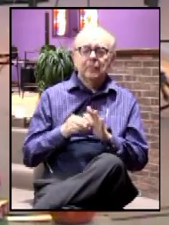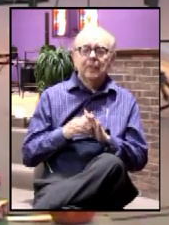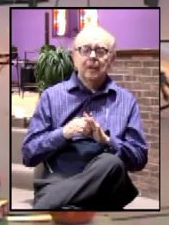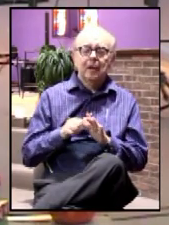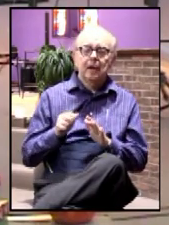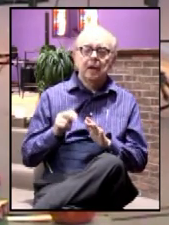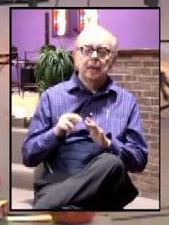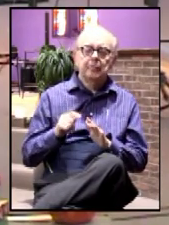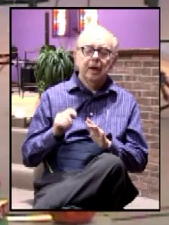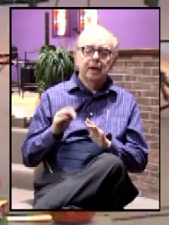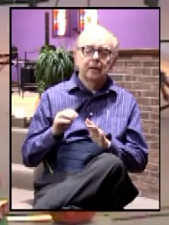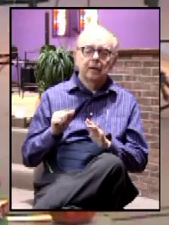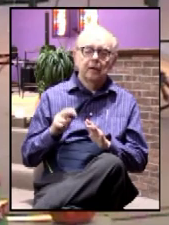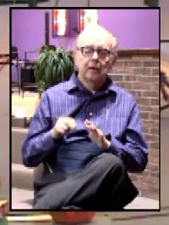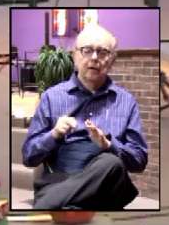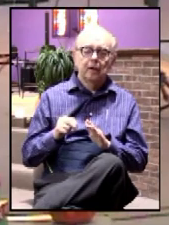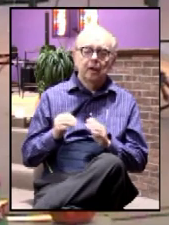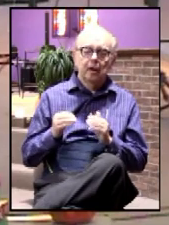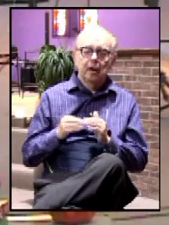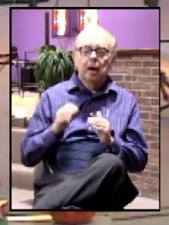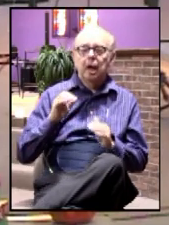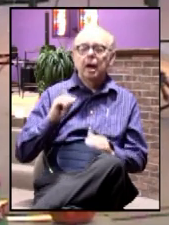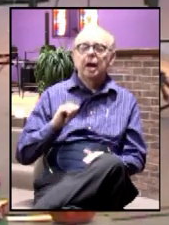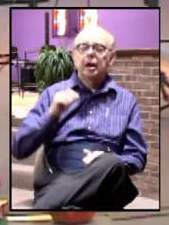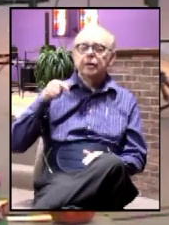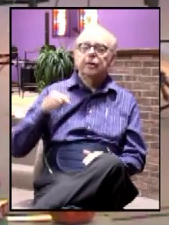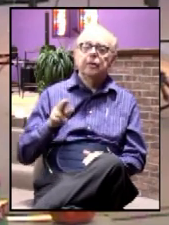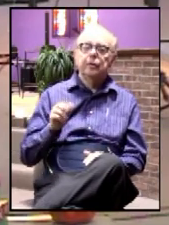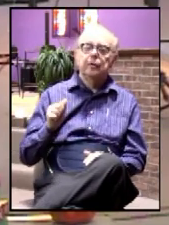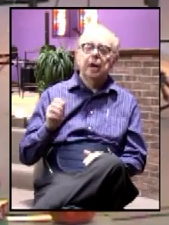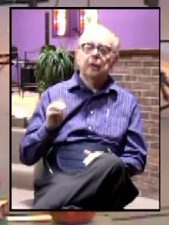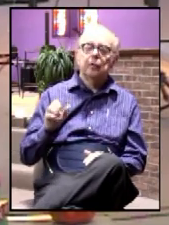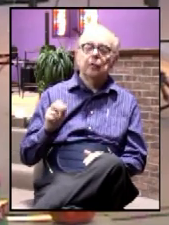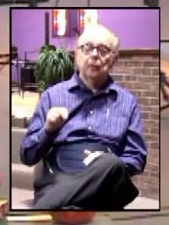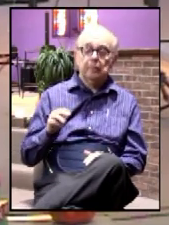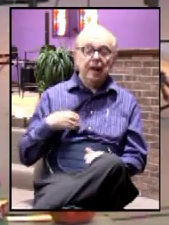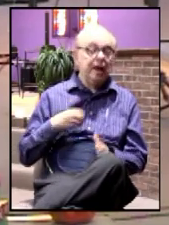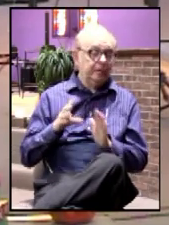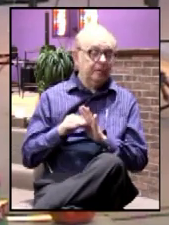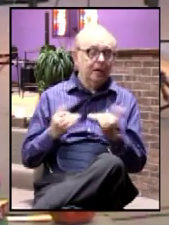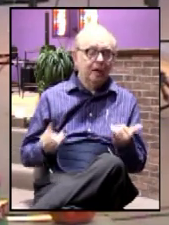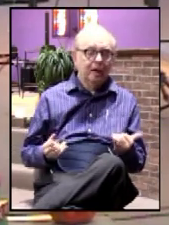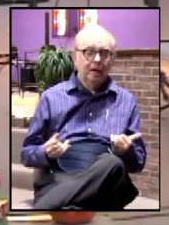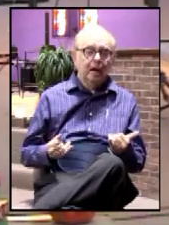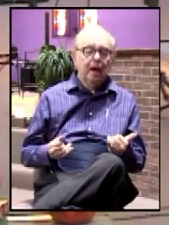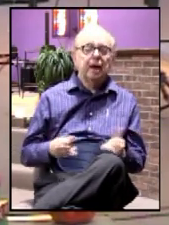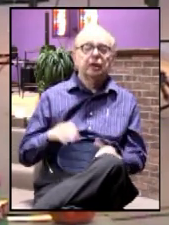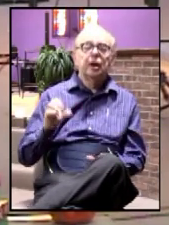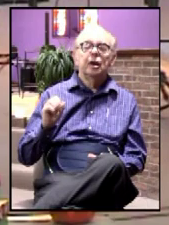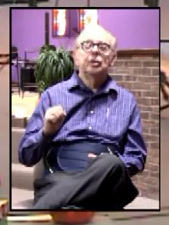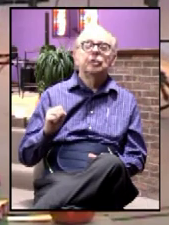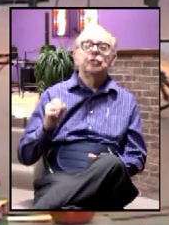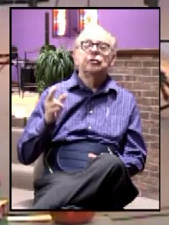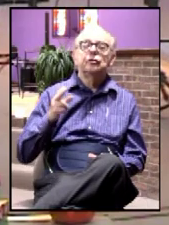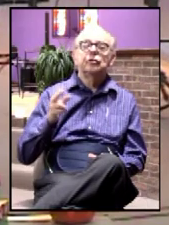movies. Ant-Man, even Aquaman has a movie. And Shazam.